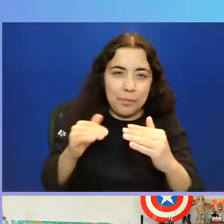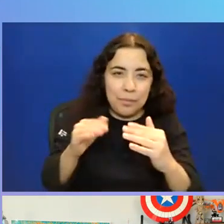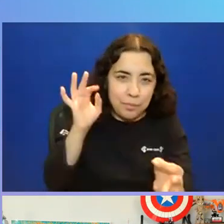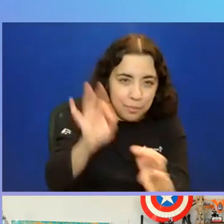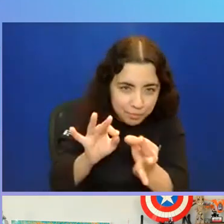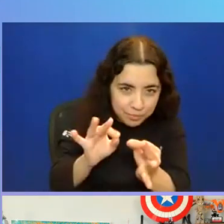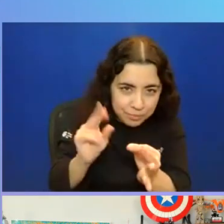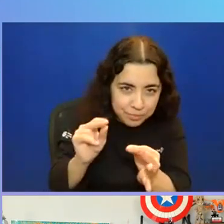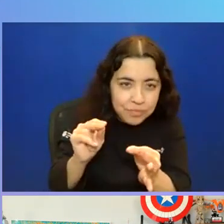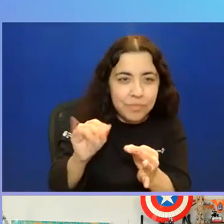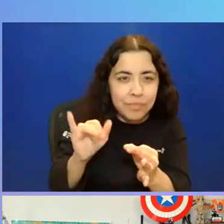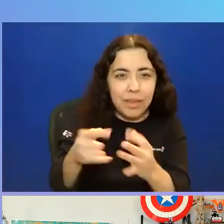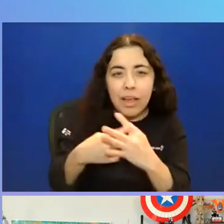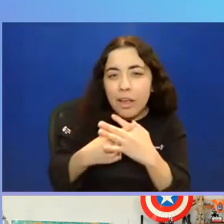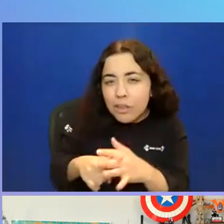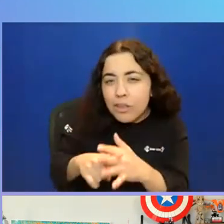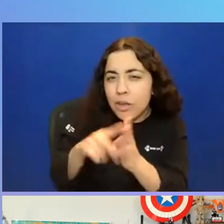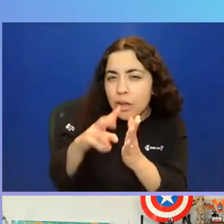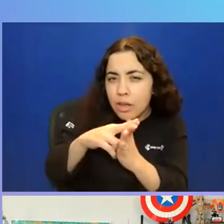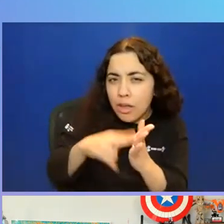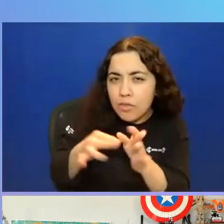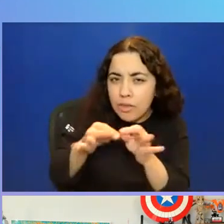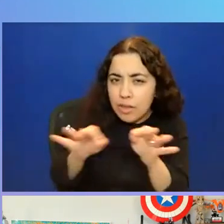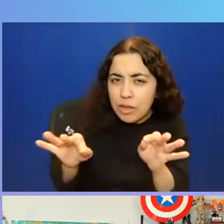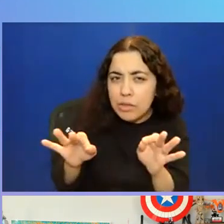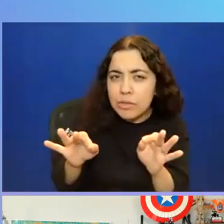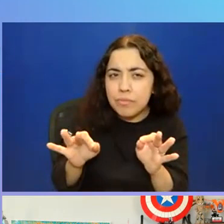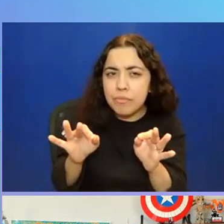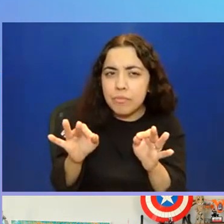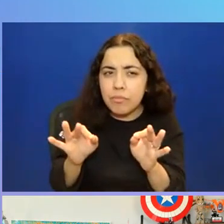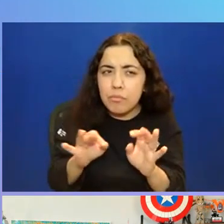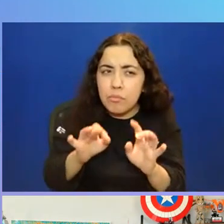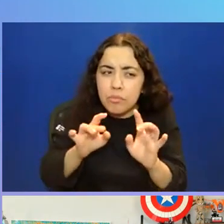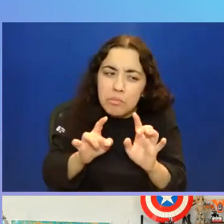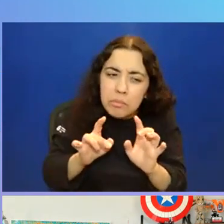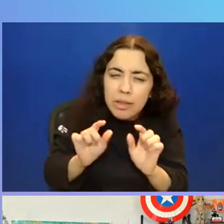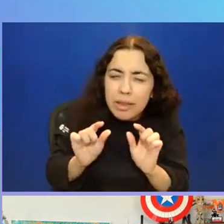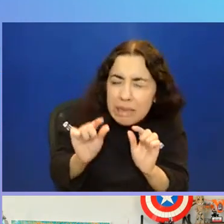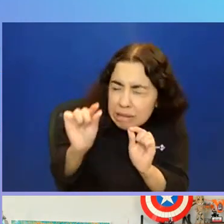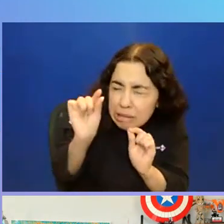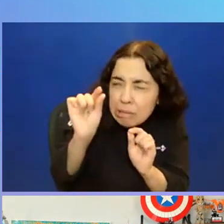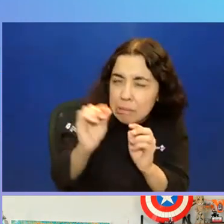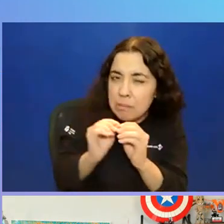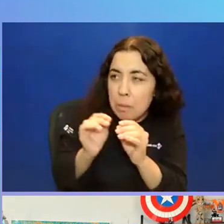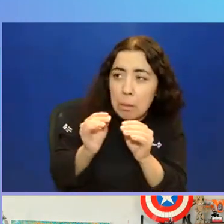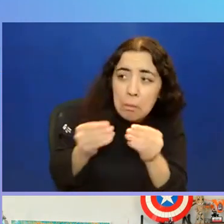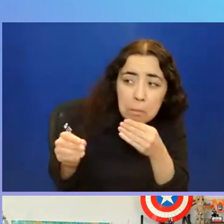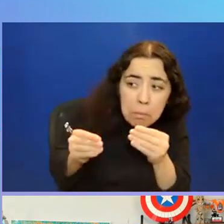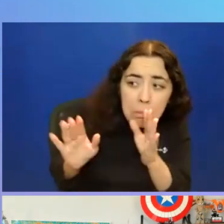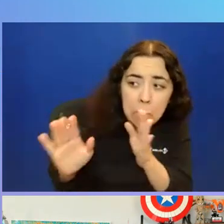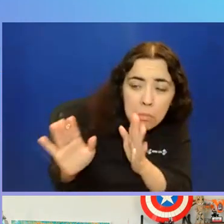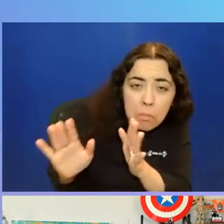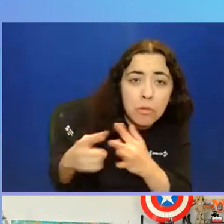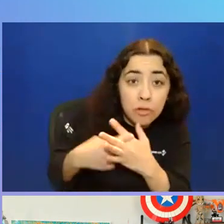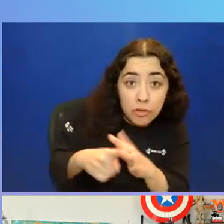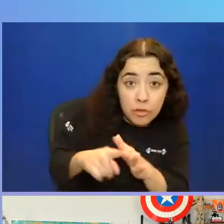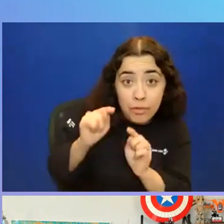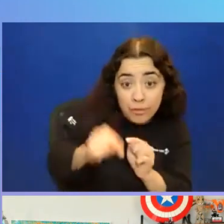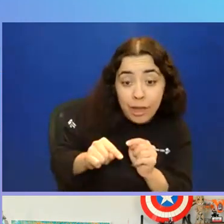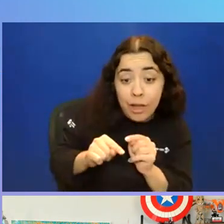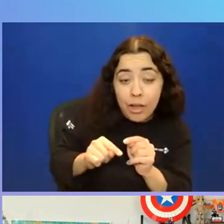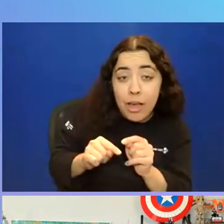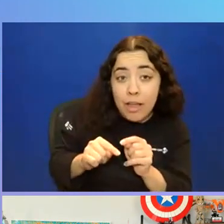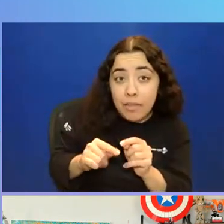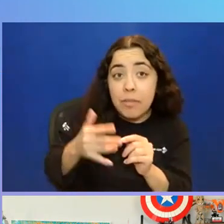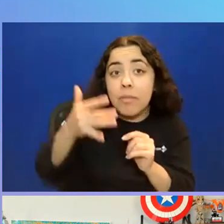a initial version of your contract language together that's maybe a little forgiving as a place to start, I would highly recommend it, right? And then